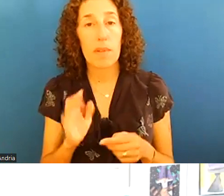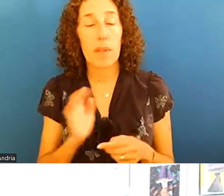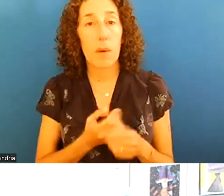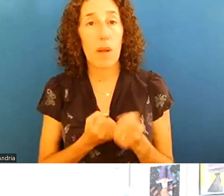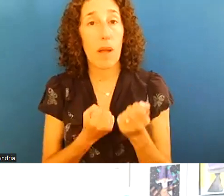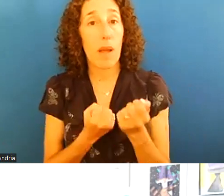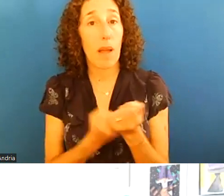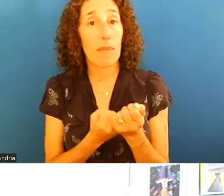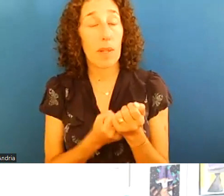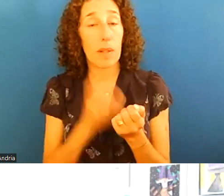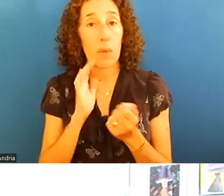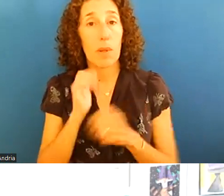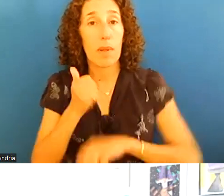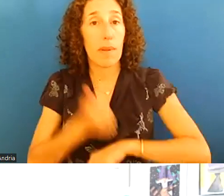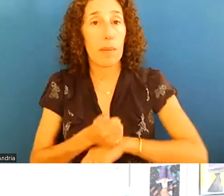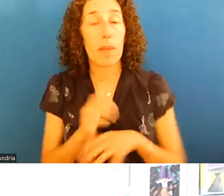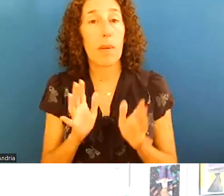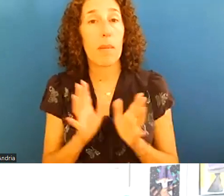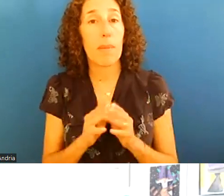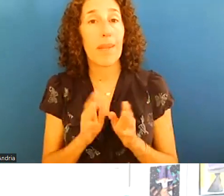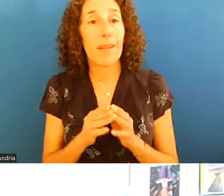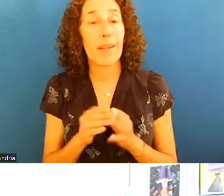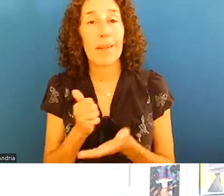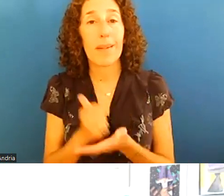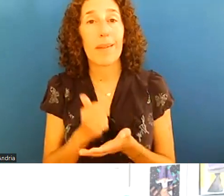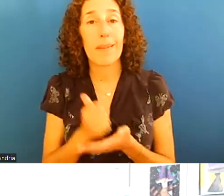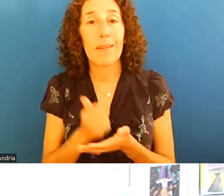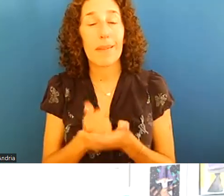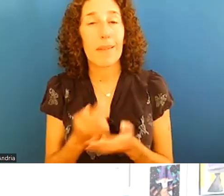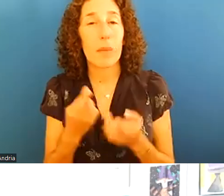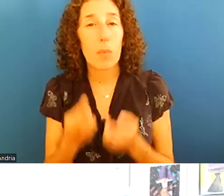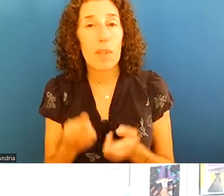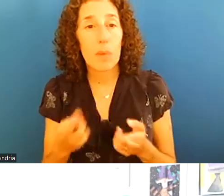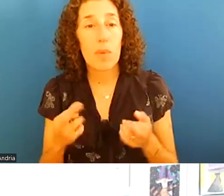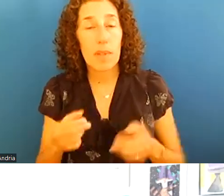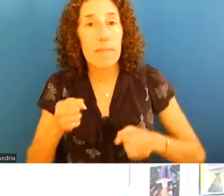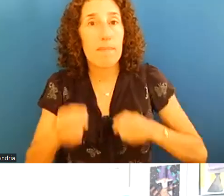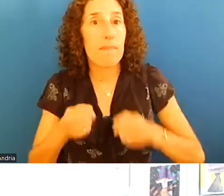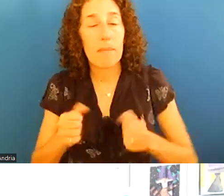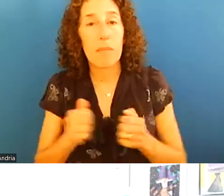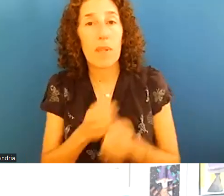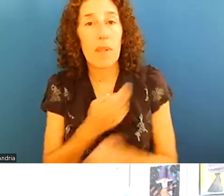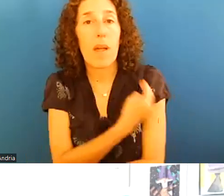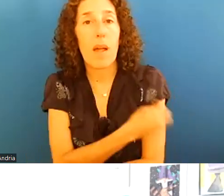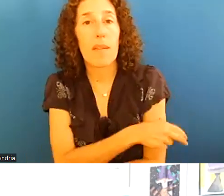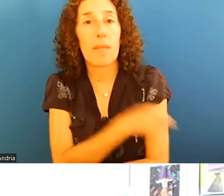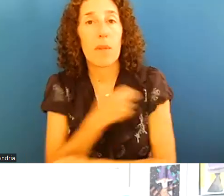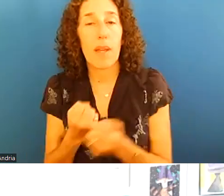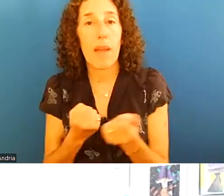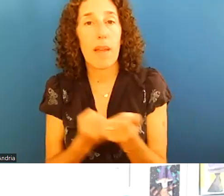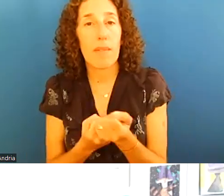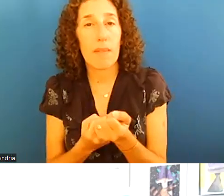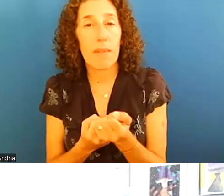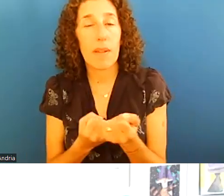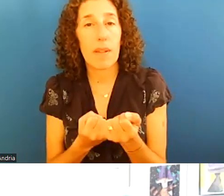and assist in getting resources along with the hospital advocate. So it's